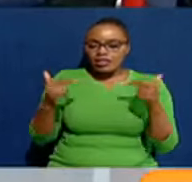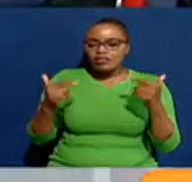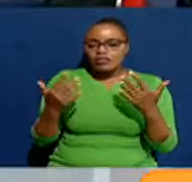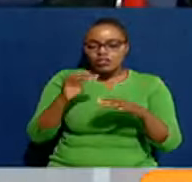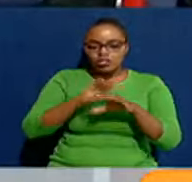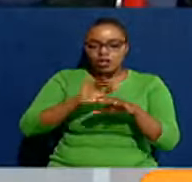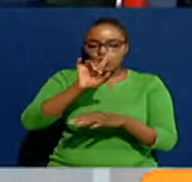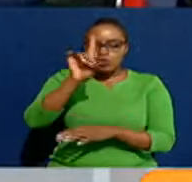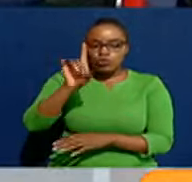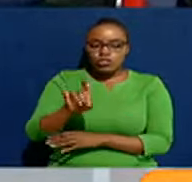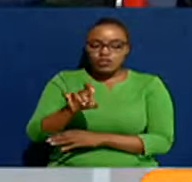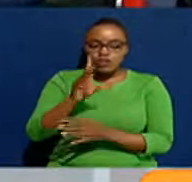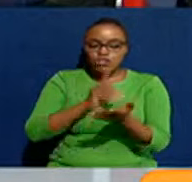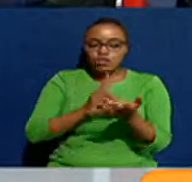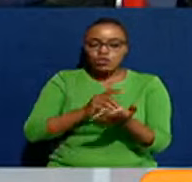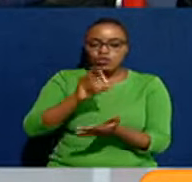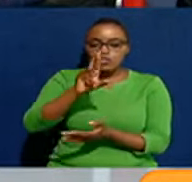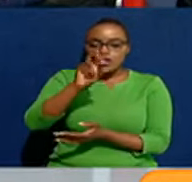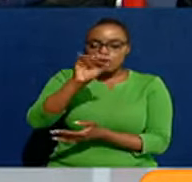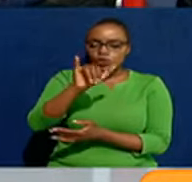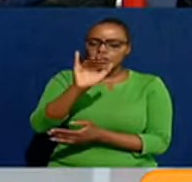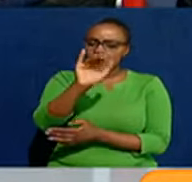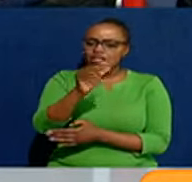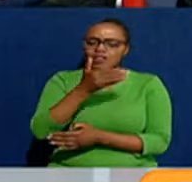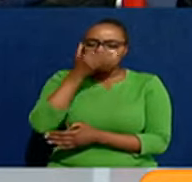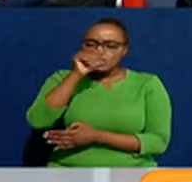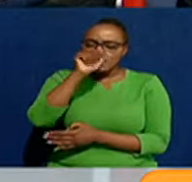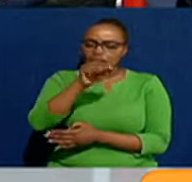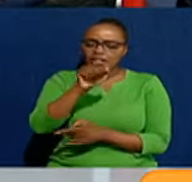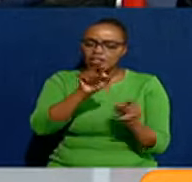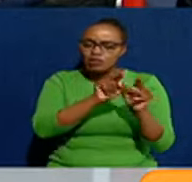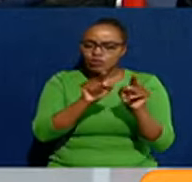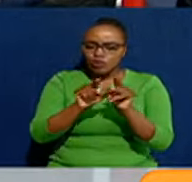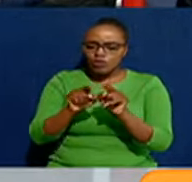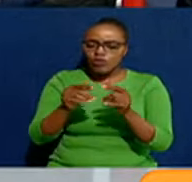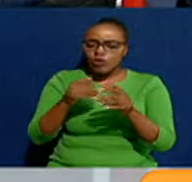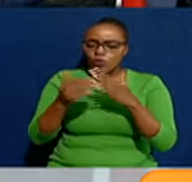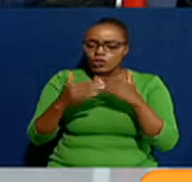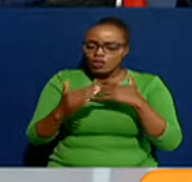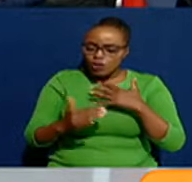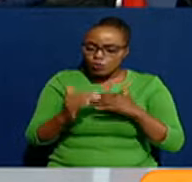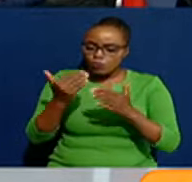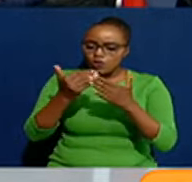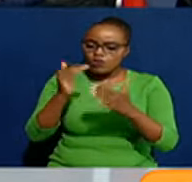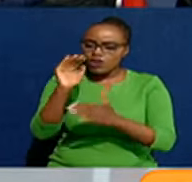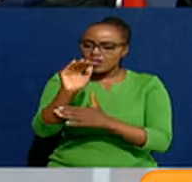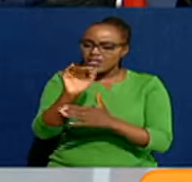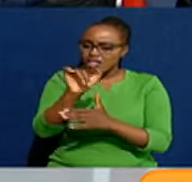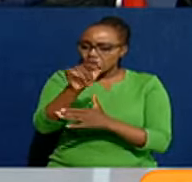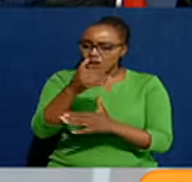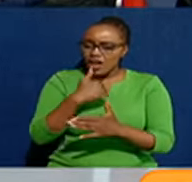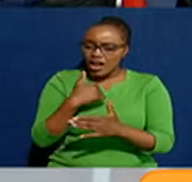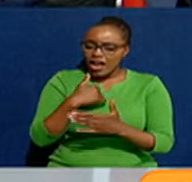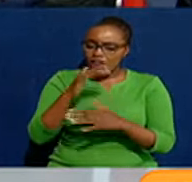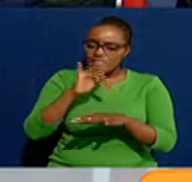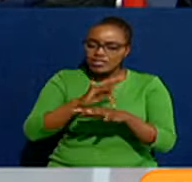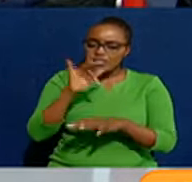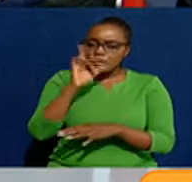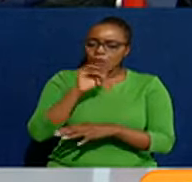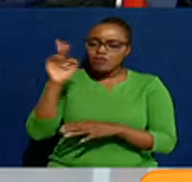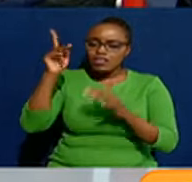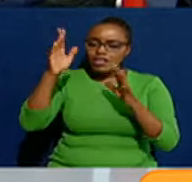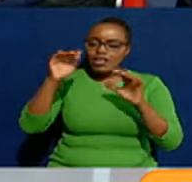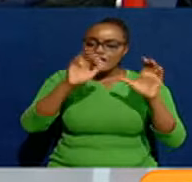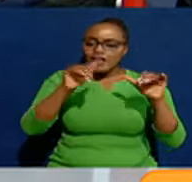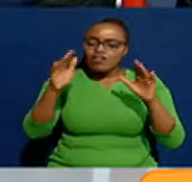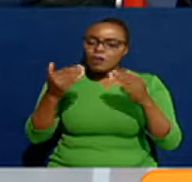good question. Dr. Roy, let me ask you that. You can answer that question. And also, what Mheshimiwa had asked, have you sensitized the Kenyan